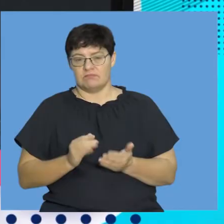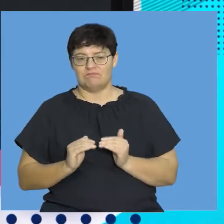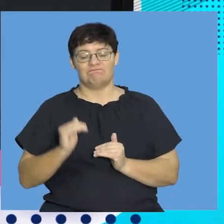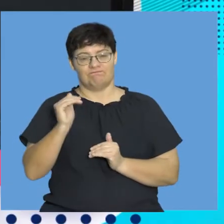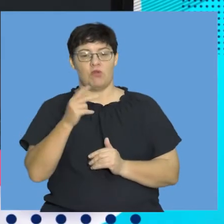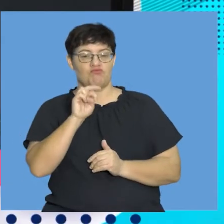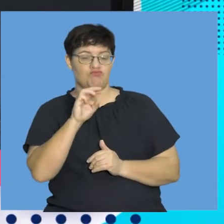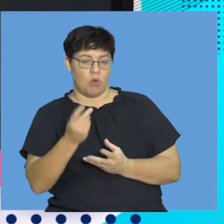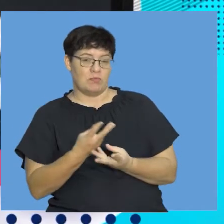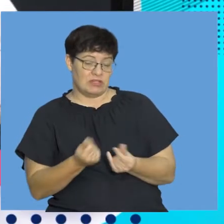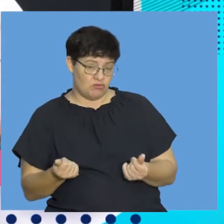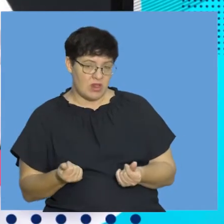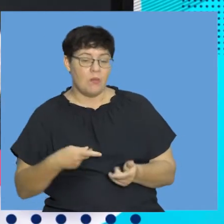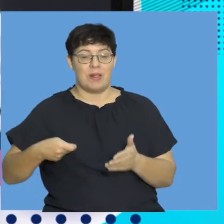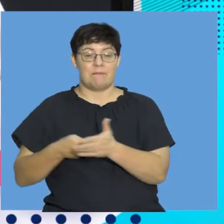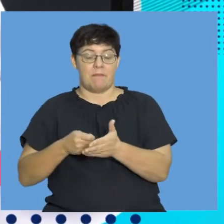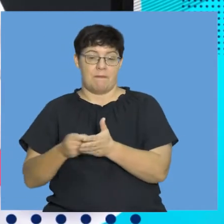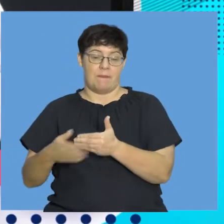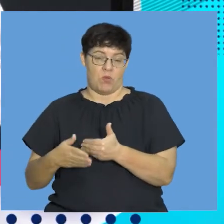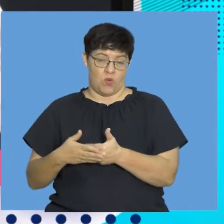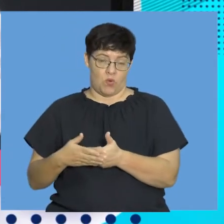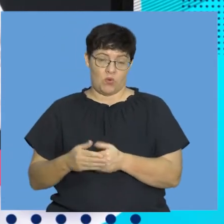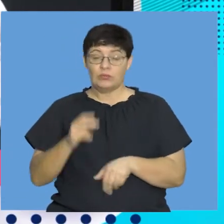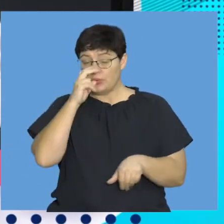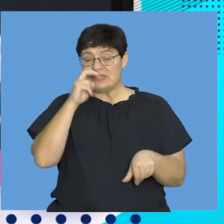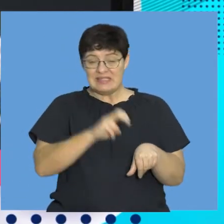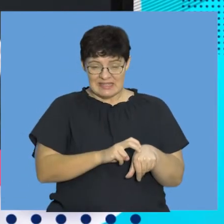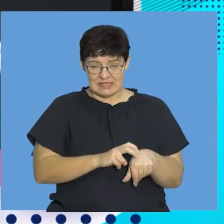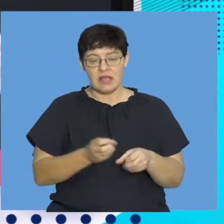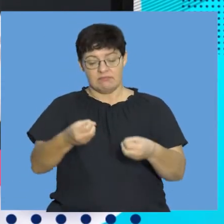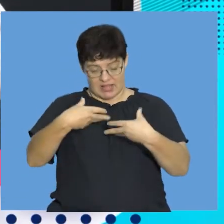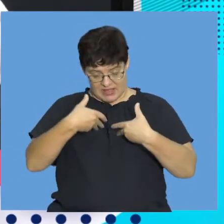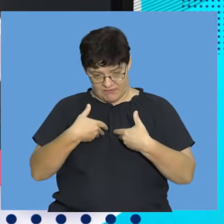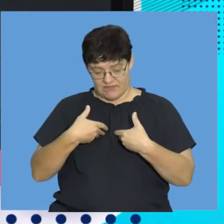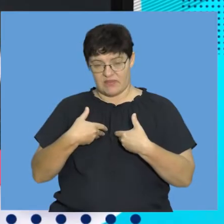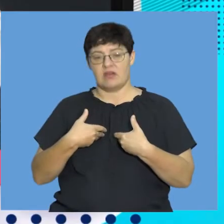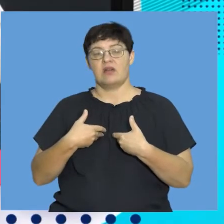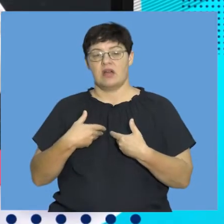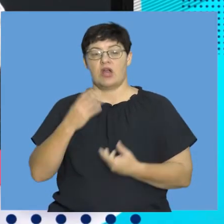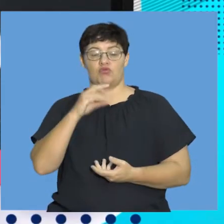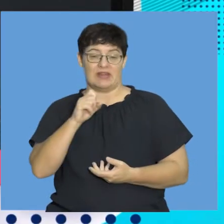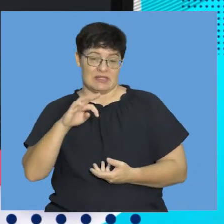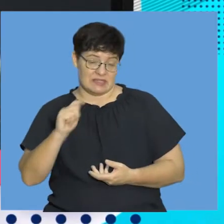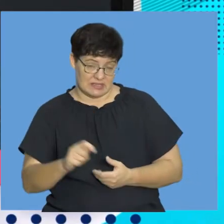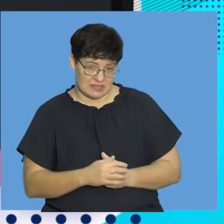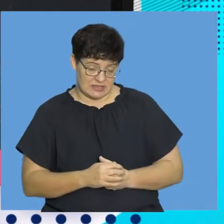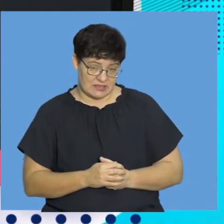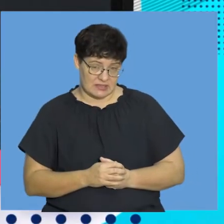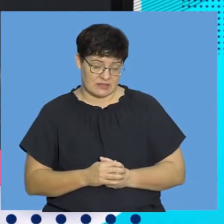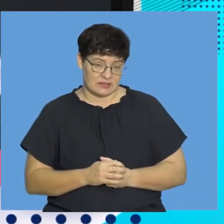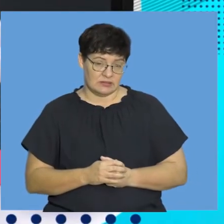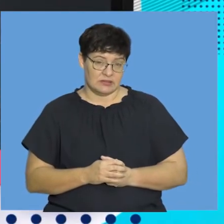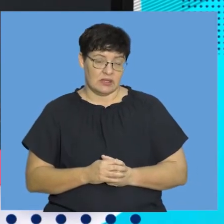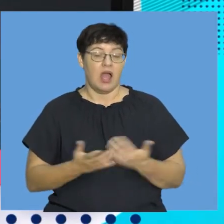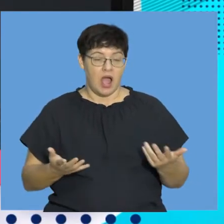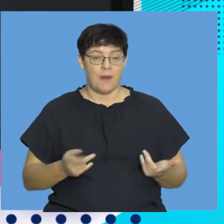existing order. There's going to be an increase in the raw materials that I'm going to be buying from you. I need you to supply me those goods